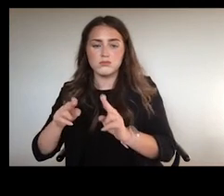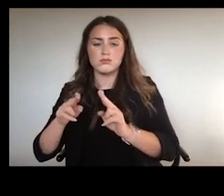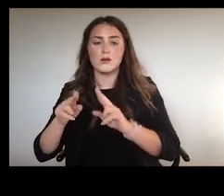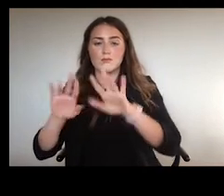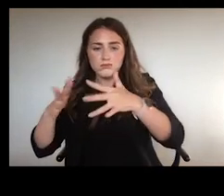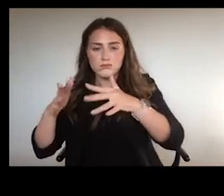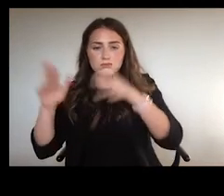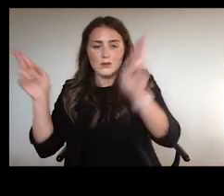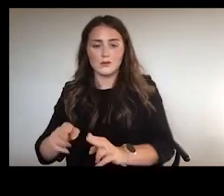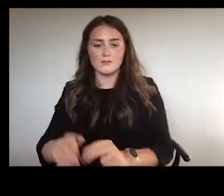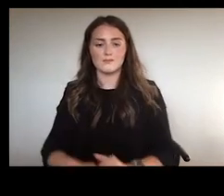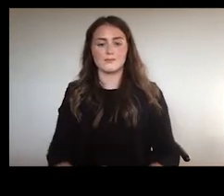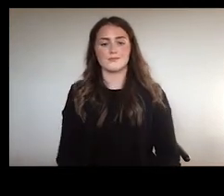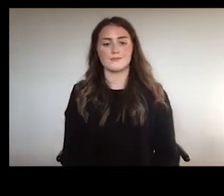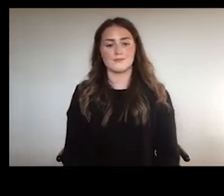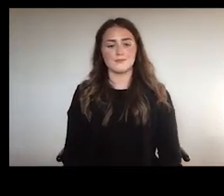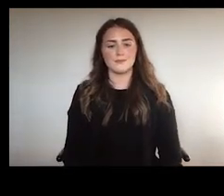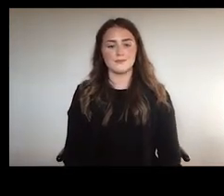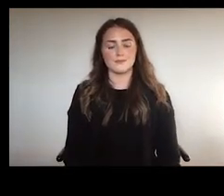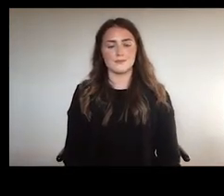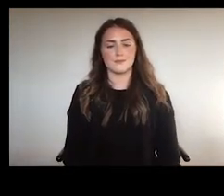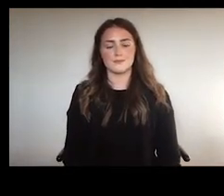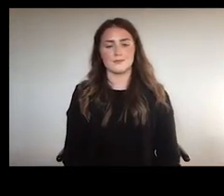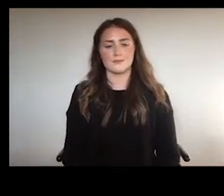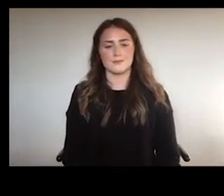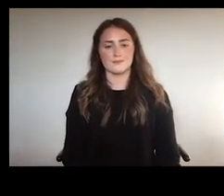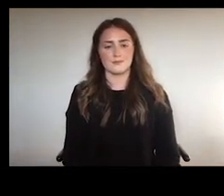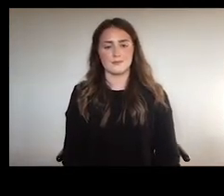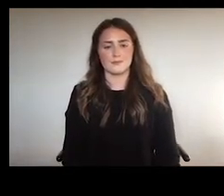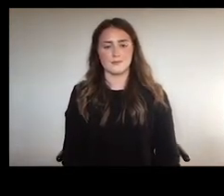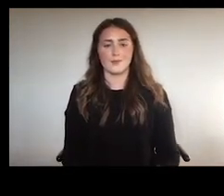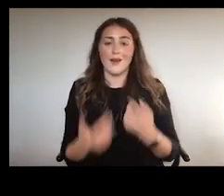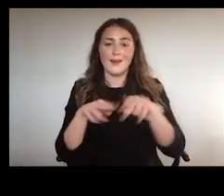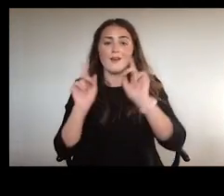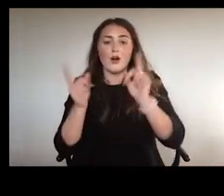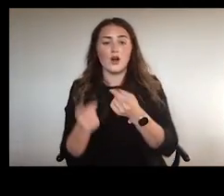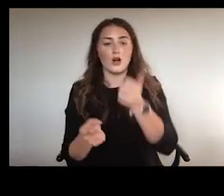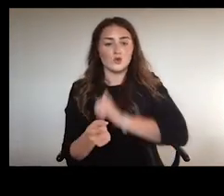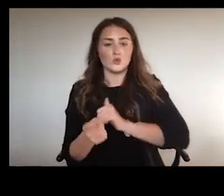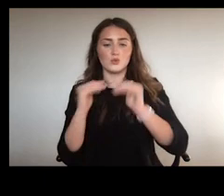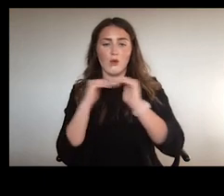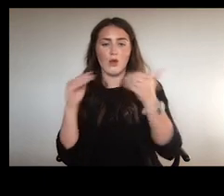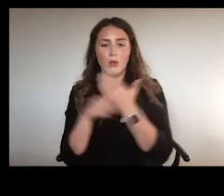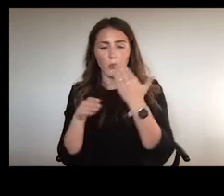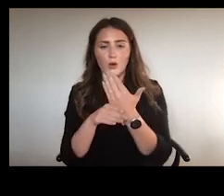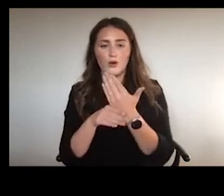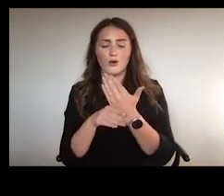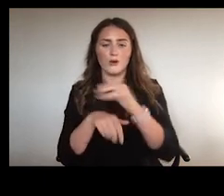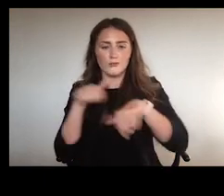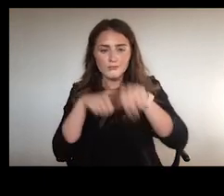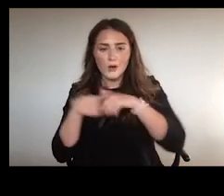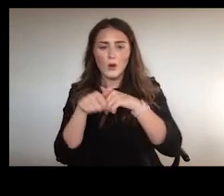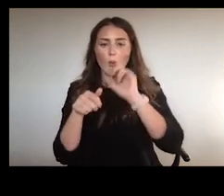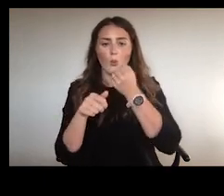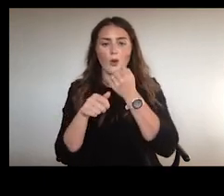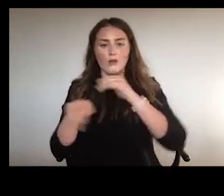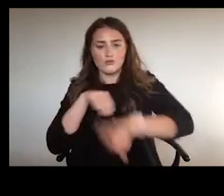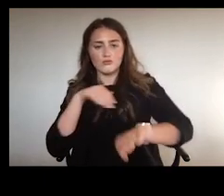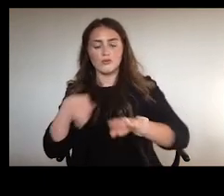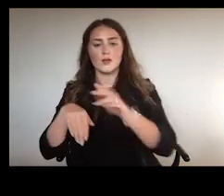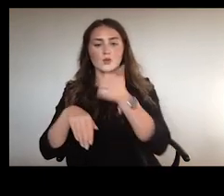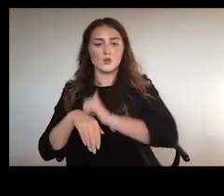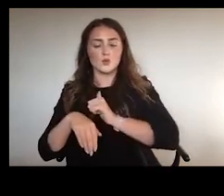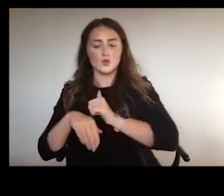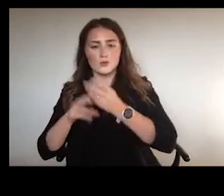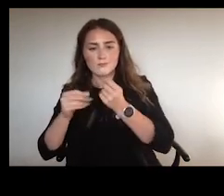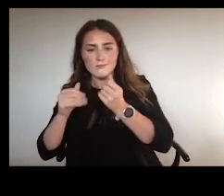and resurfaced roads, and noise barriers at certain locations along the route where the earthwork measures are not possible. In